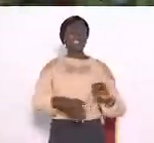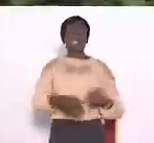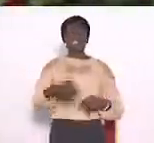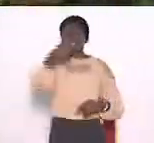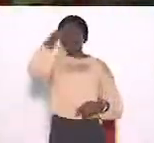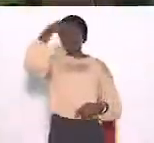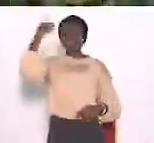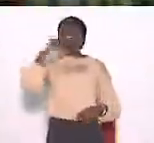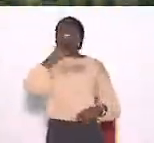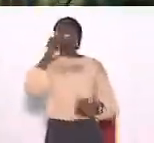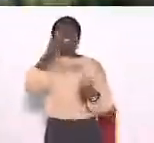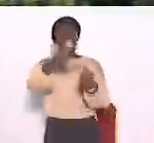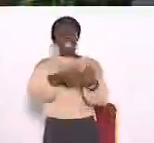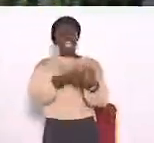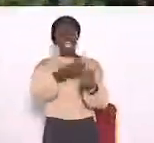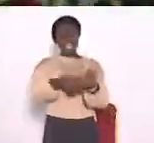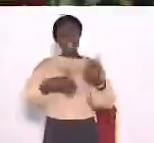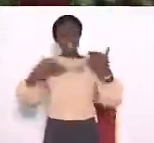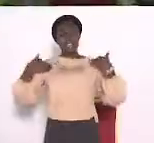Mor